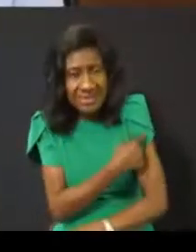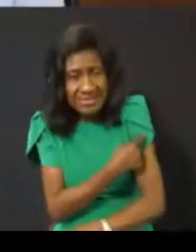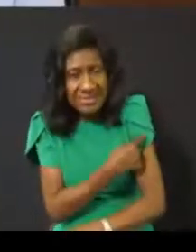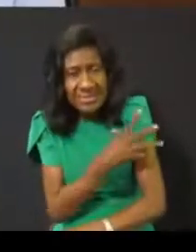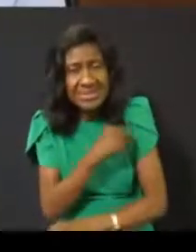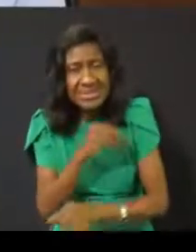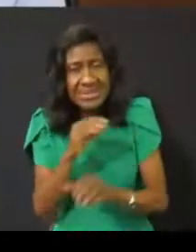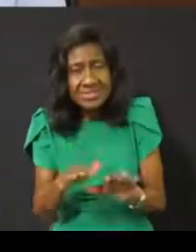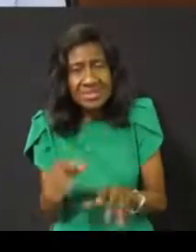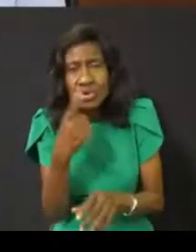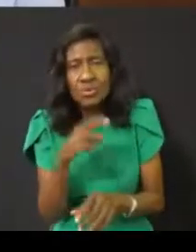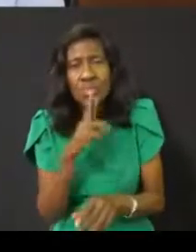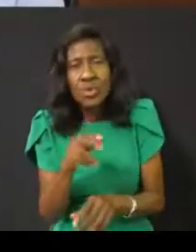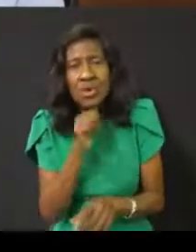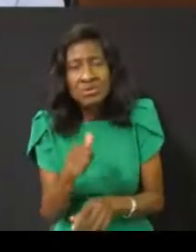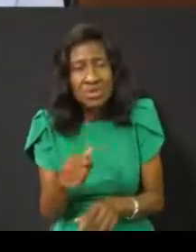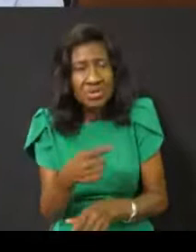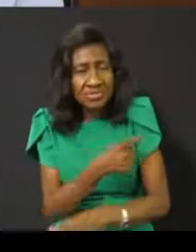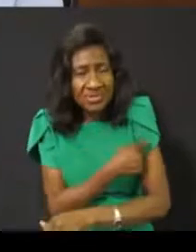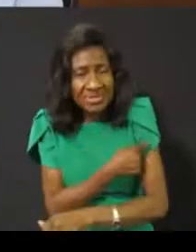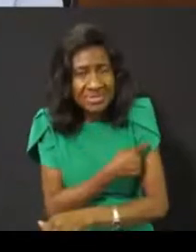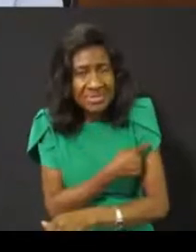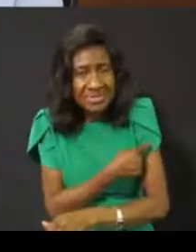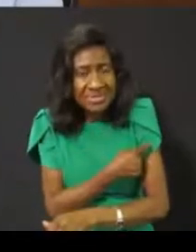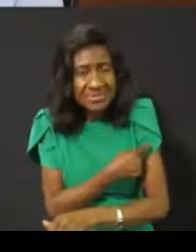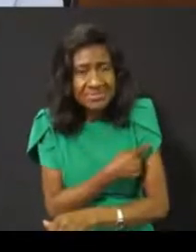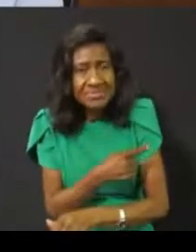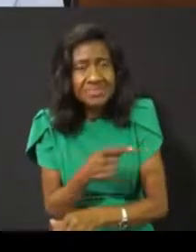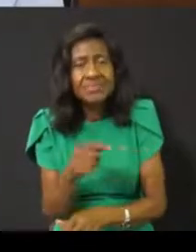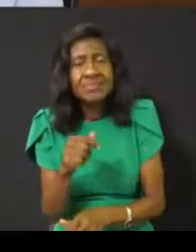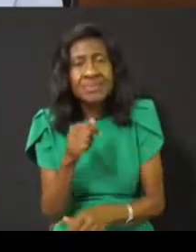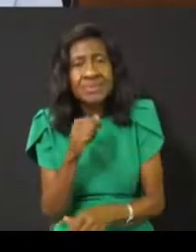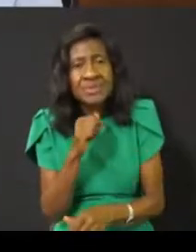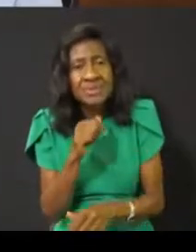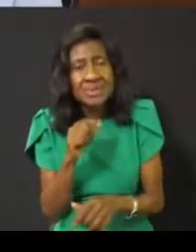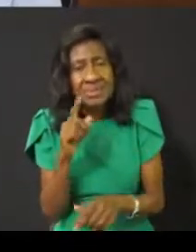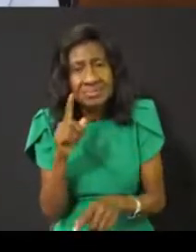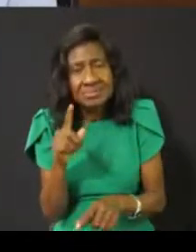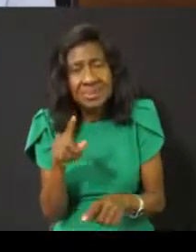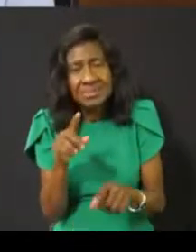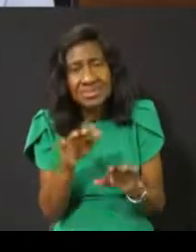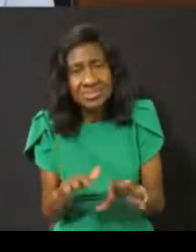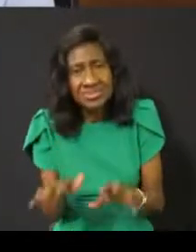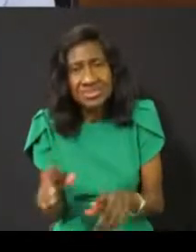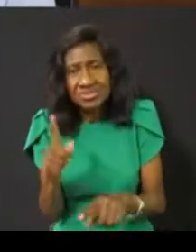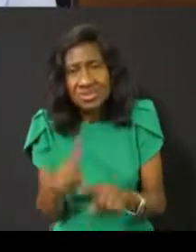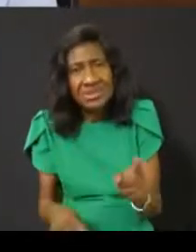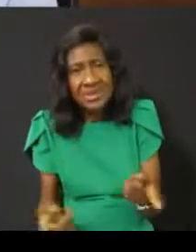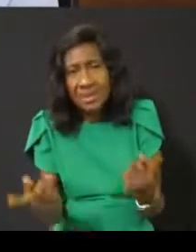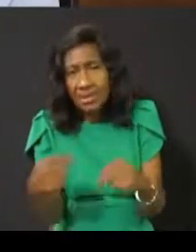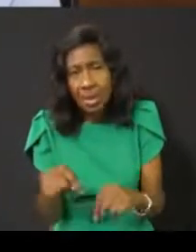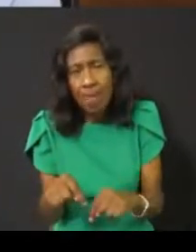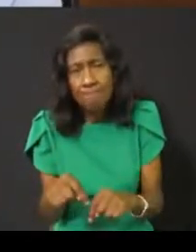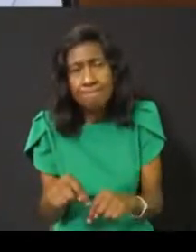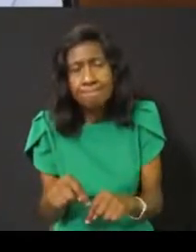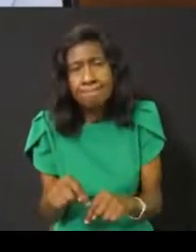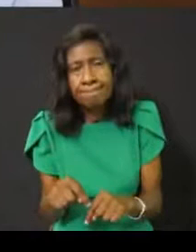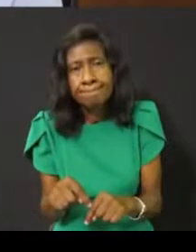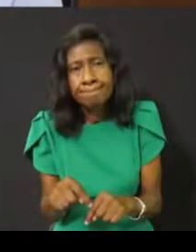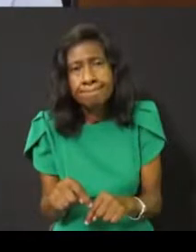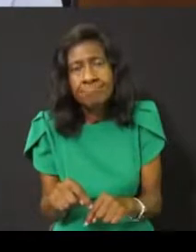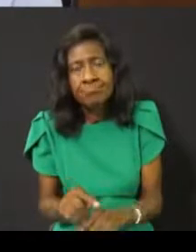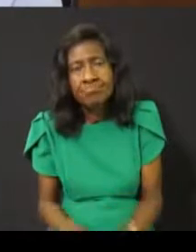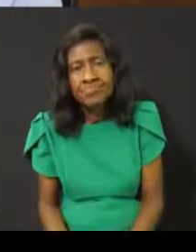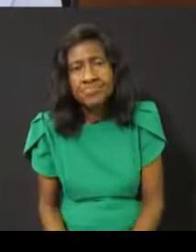don't know whether you have a follow-up question to that, or would you like to ask another question, or just hand it over